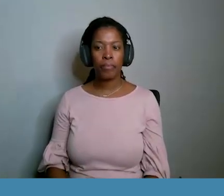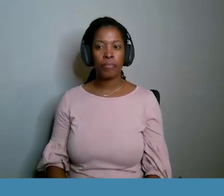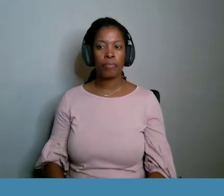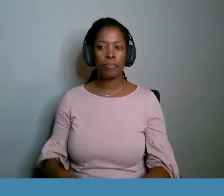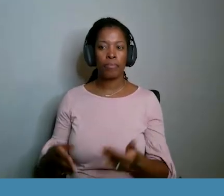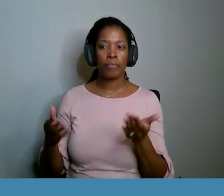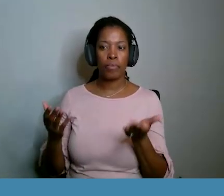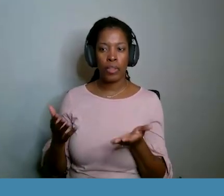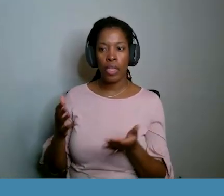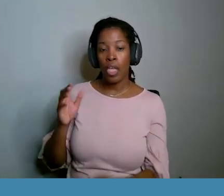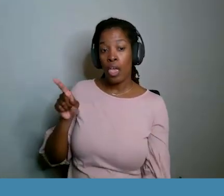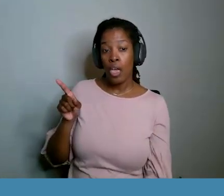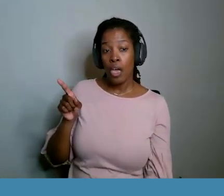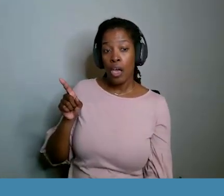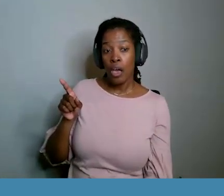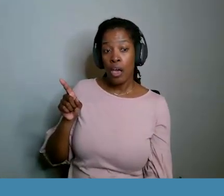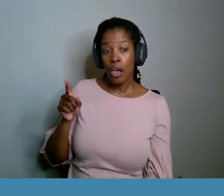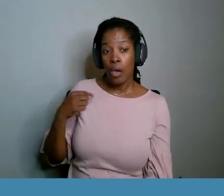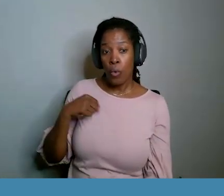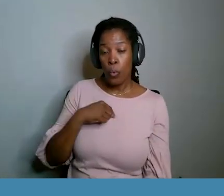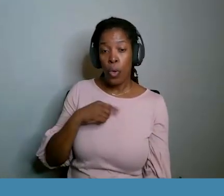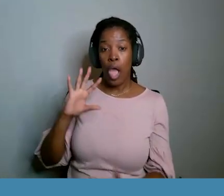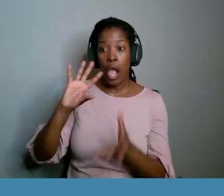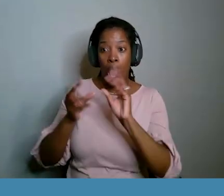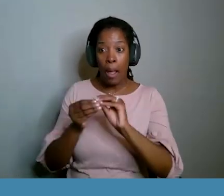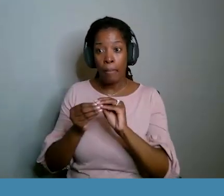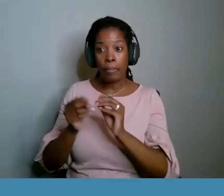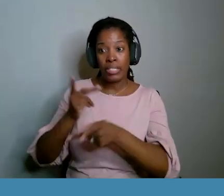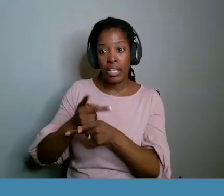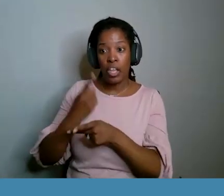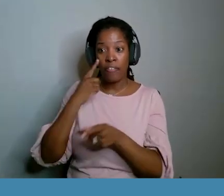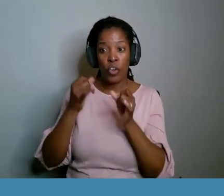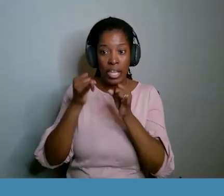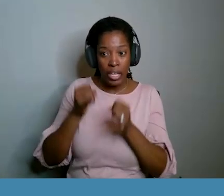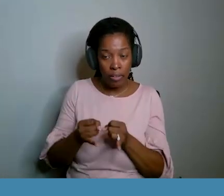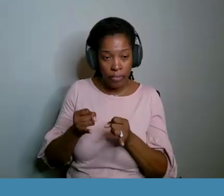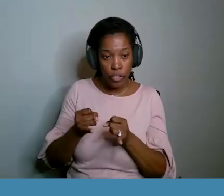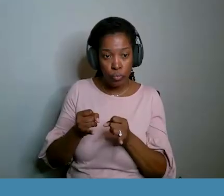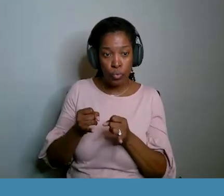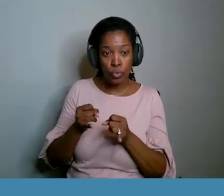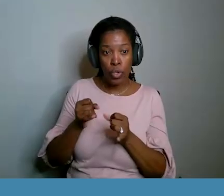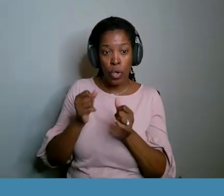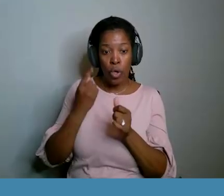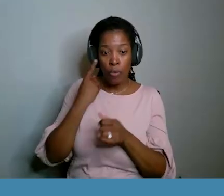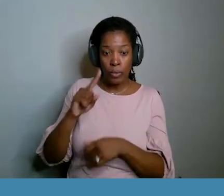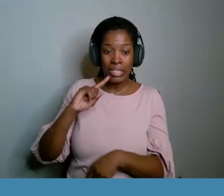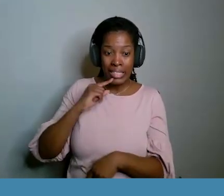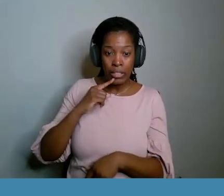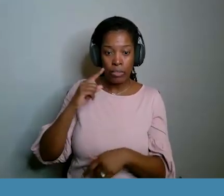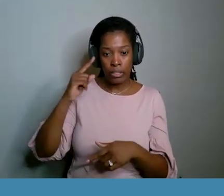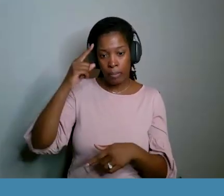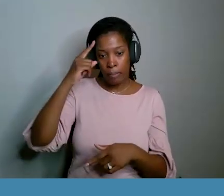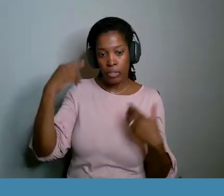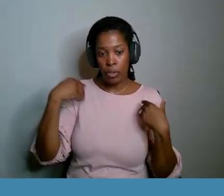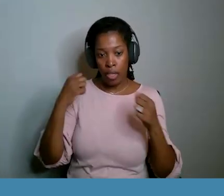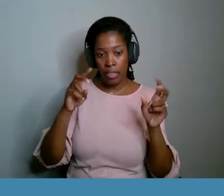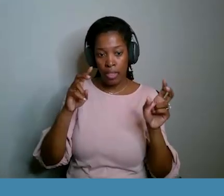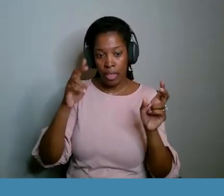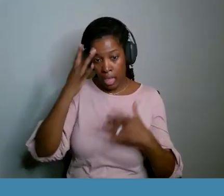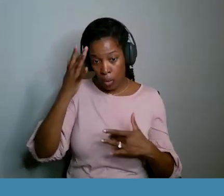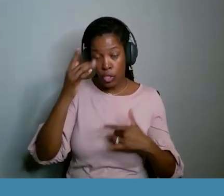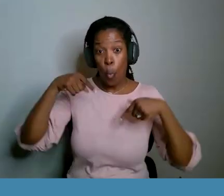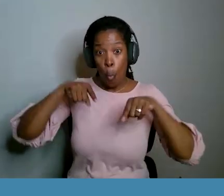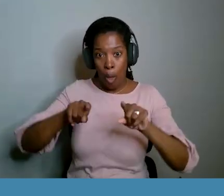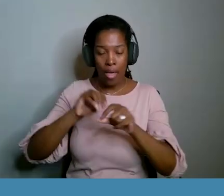that deliver comprehensive care to individuals with serious mental illness while in the community. So on the